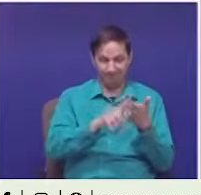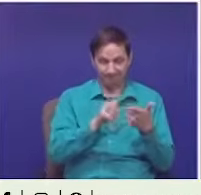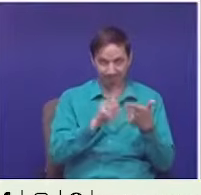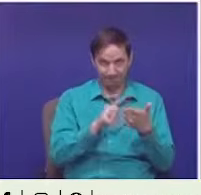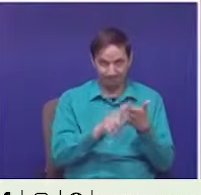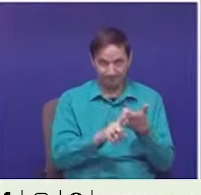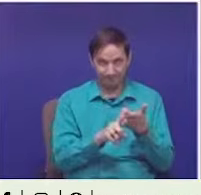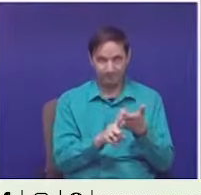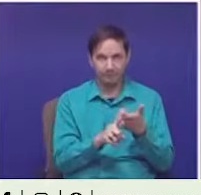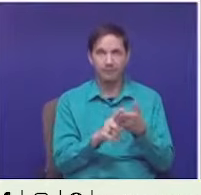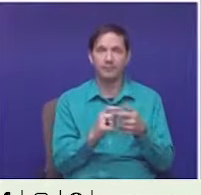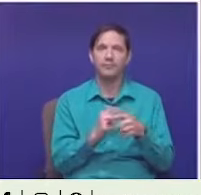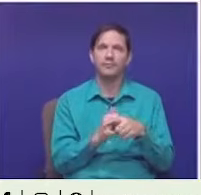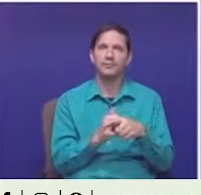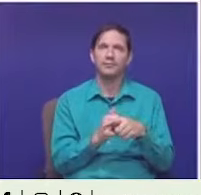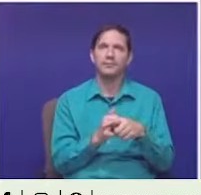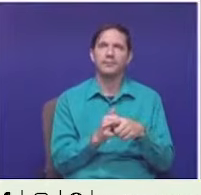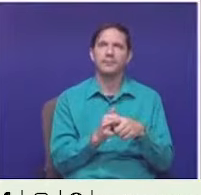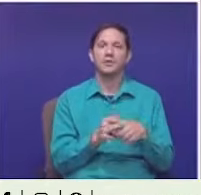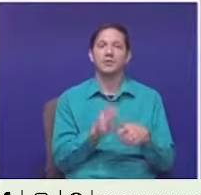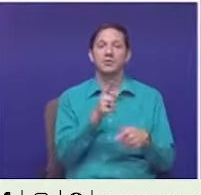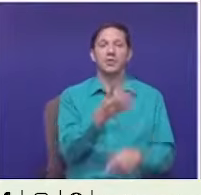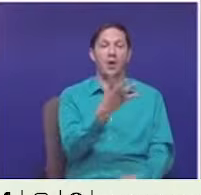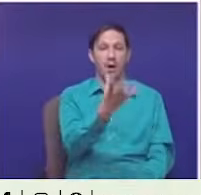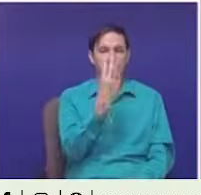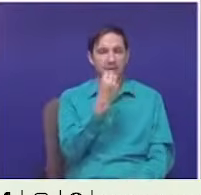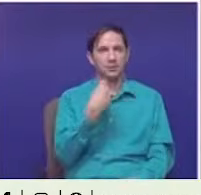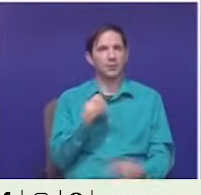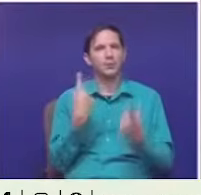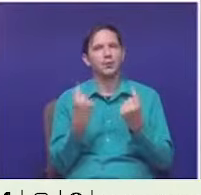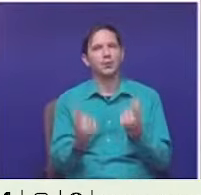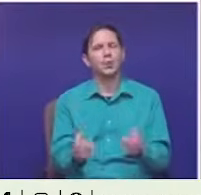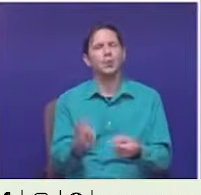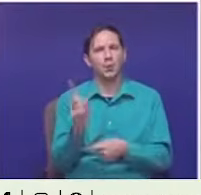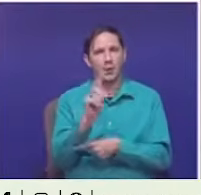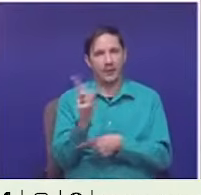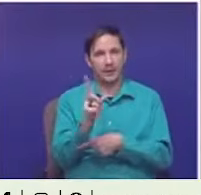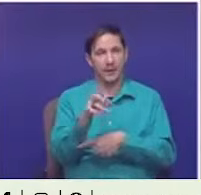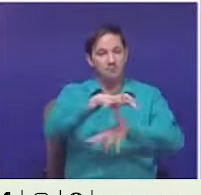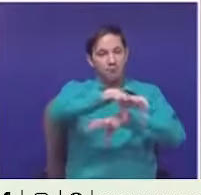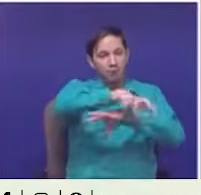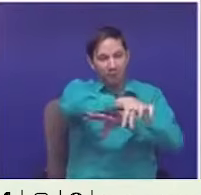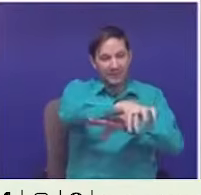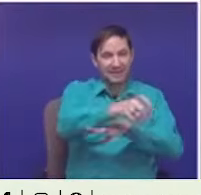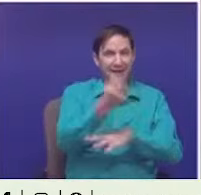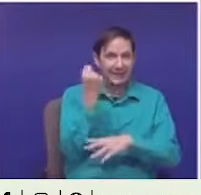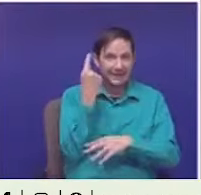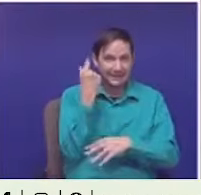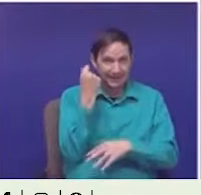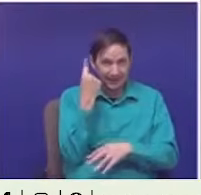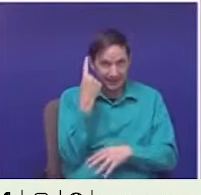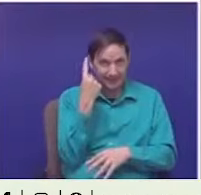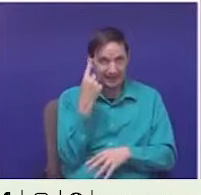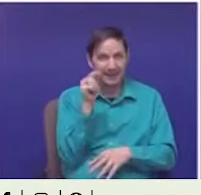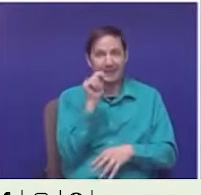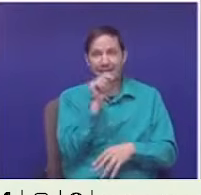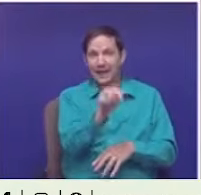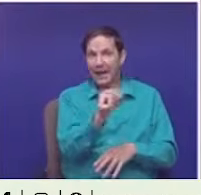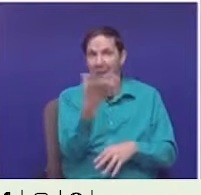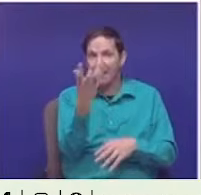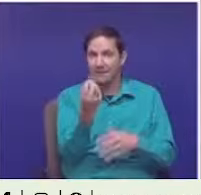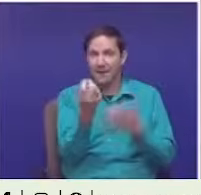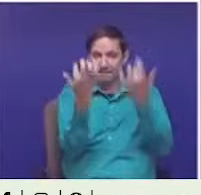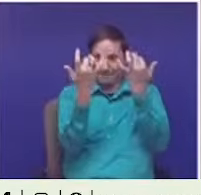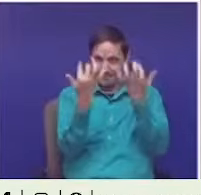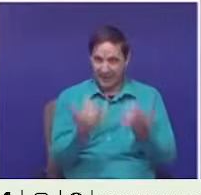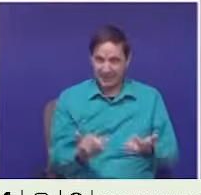criteria. So the question you ask, what are you going to do about it? Ultimately, provinces must understand that when they divvy up their